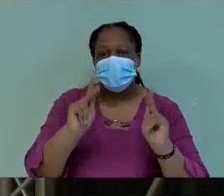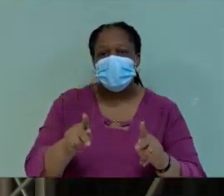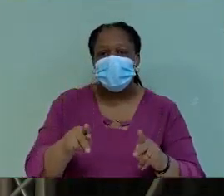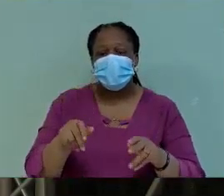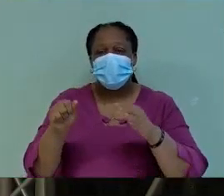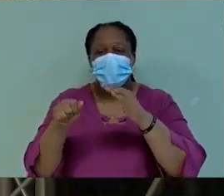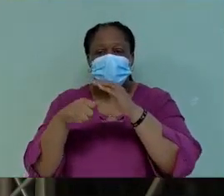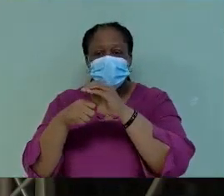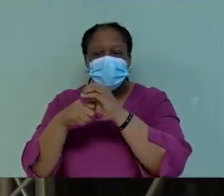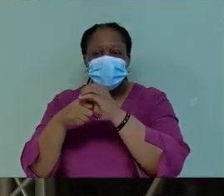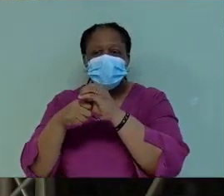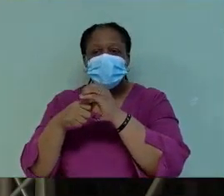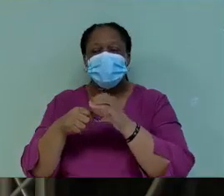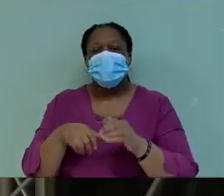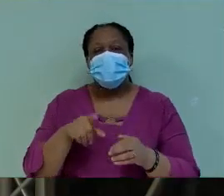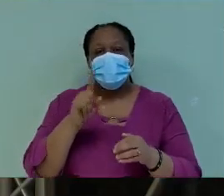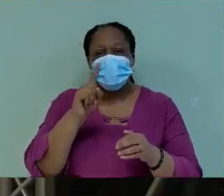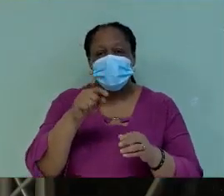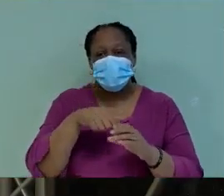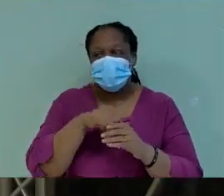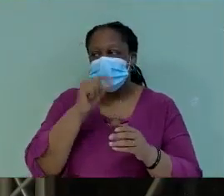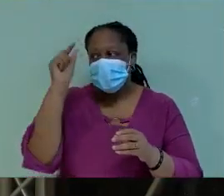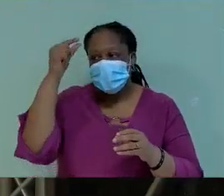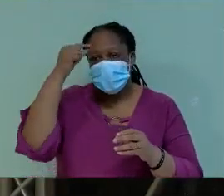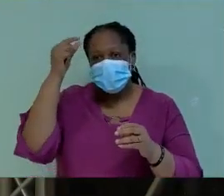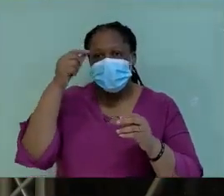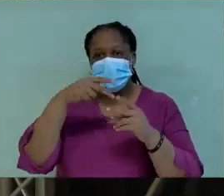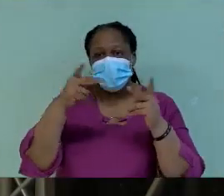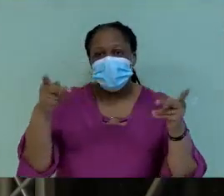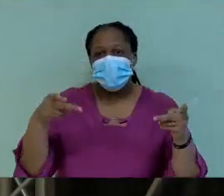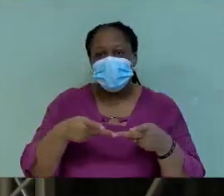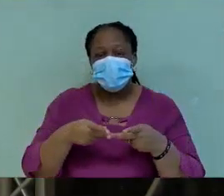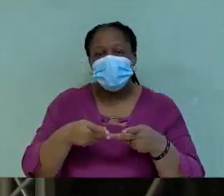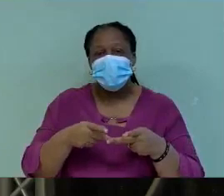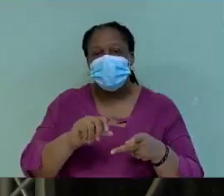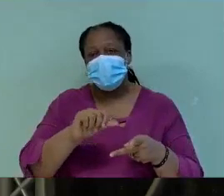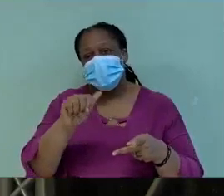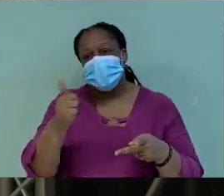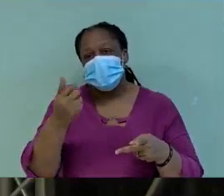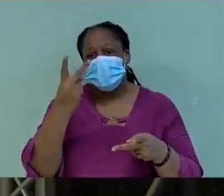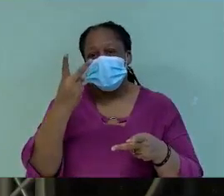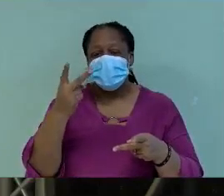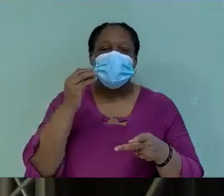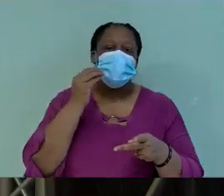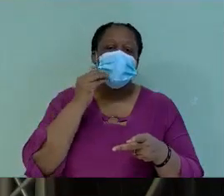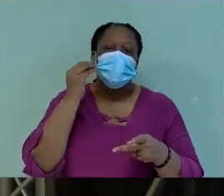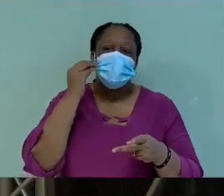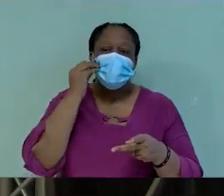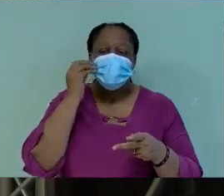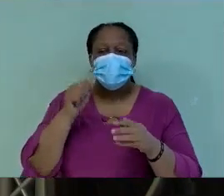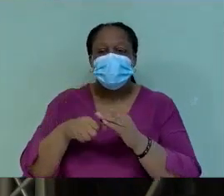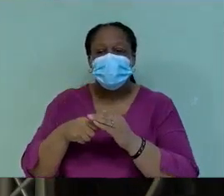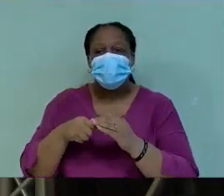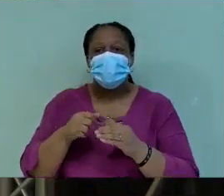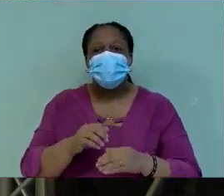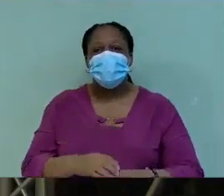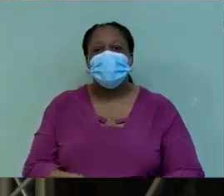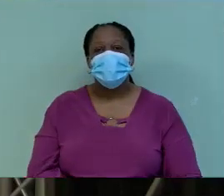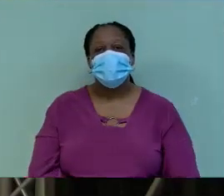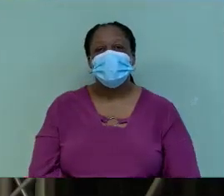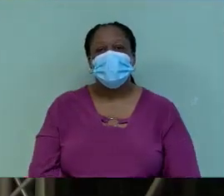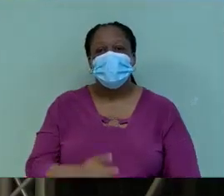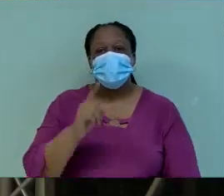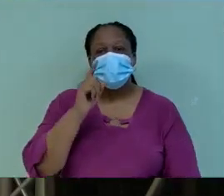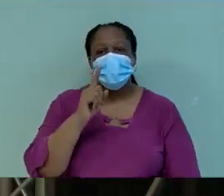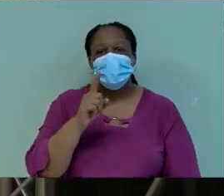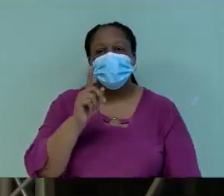in quarantine, 1 in a government facility, while 2 persons are quarantined at home.